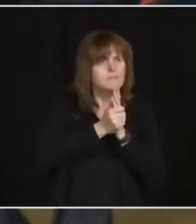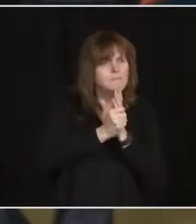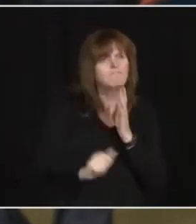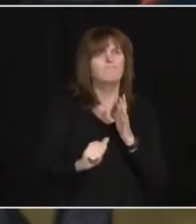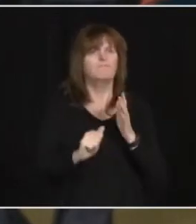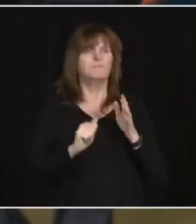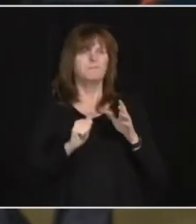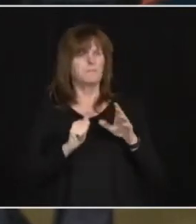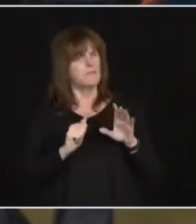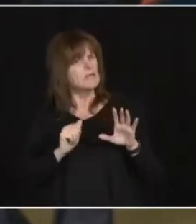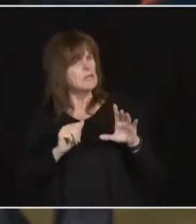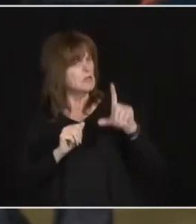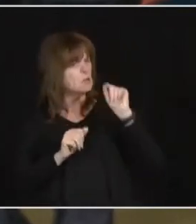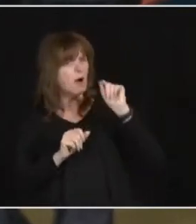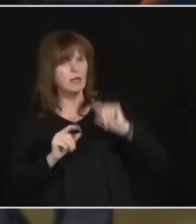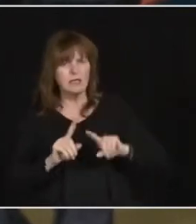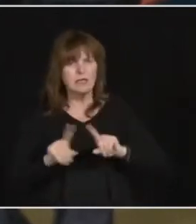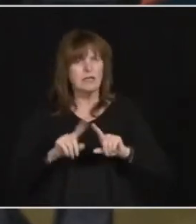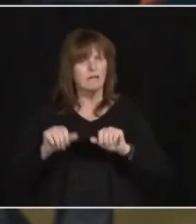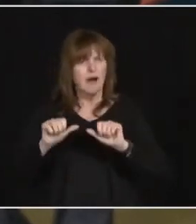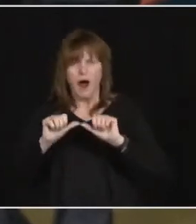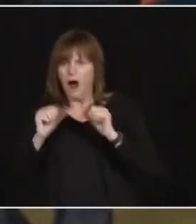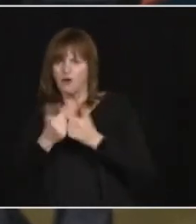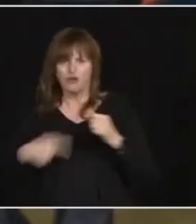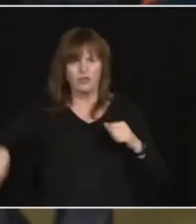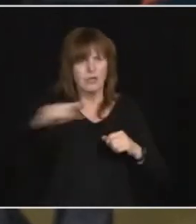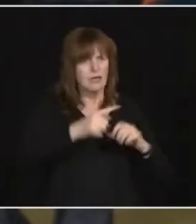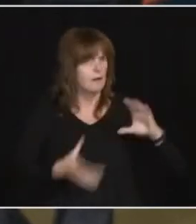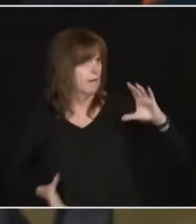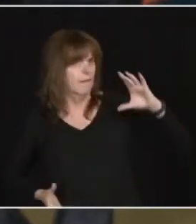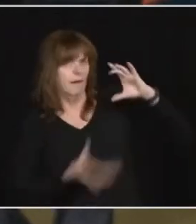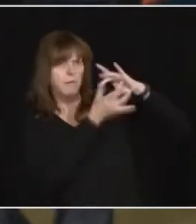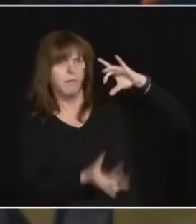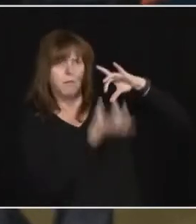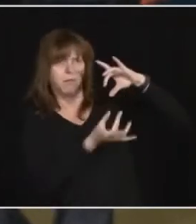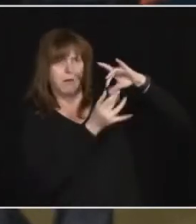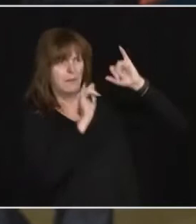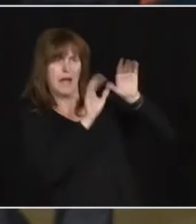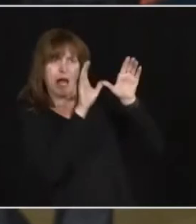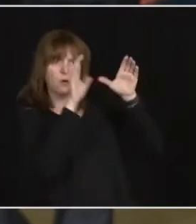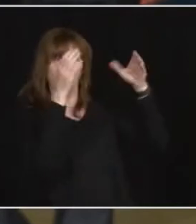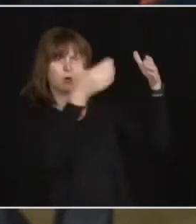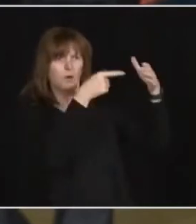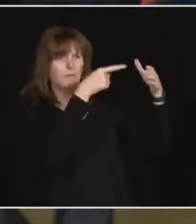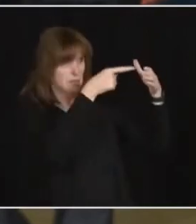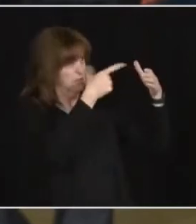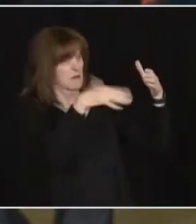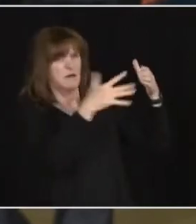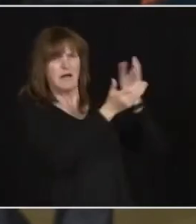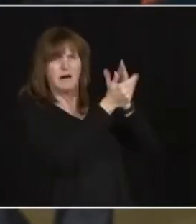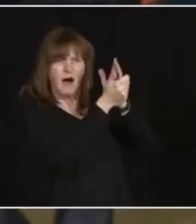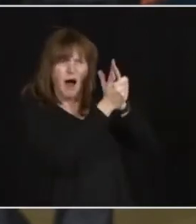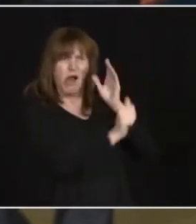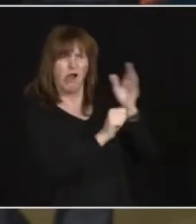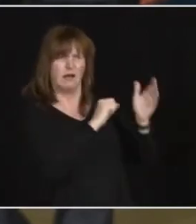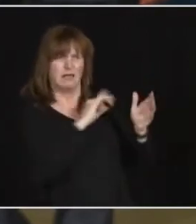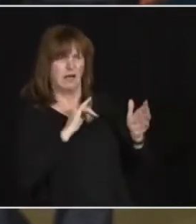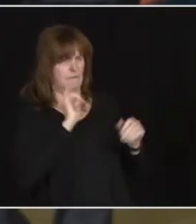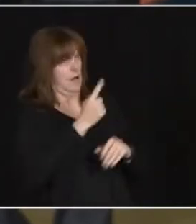existing health agencies and the many talents of their highly skilled staff into one integrated